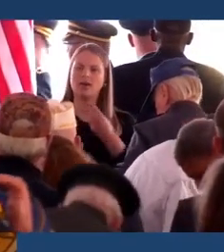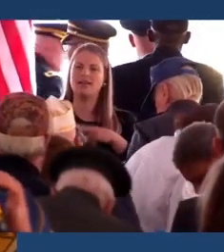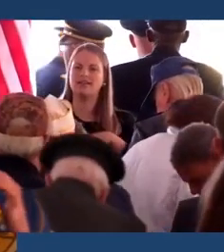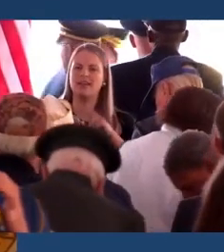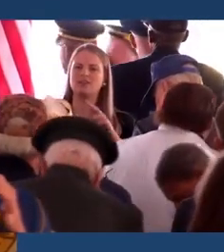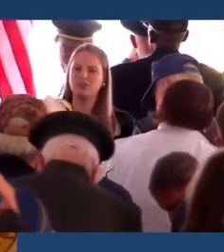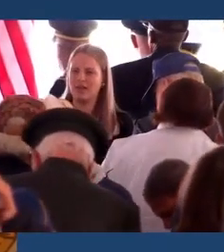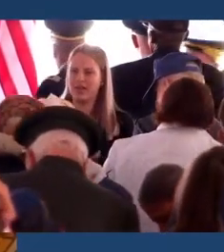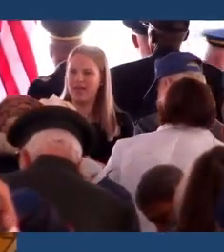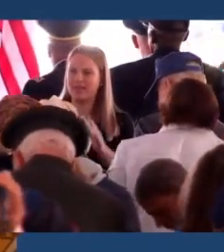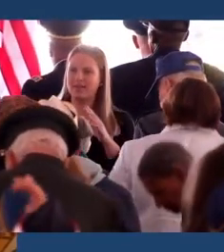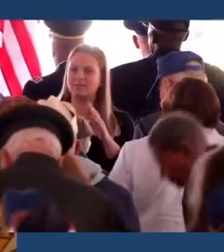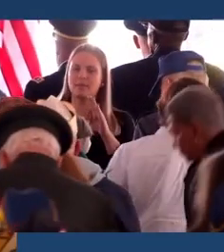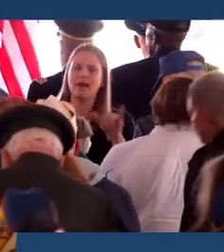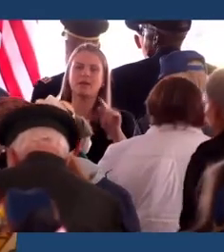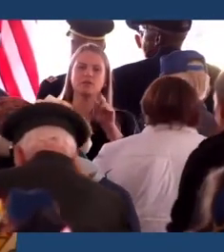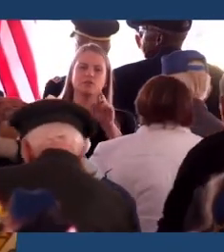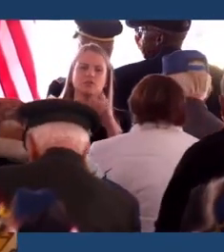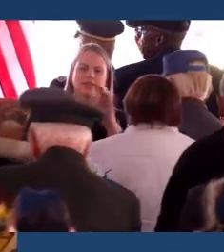Tracy Thomas.